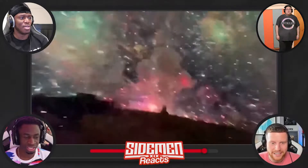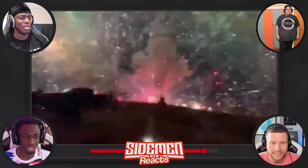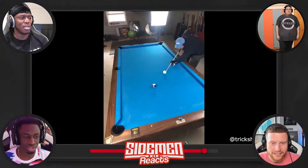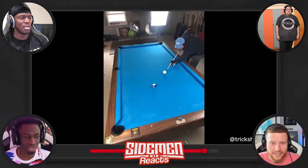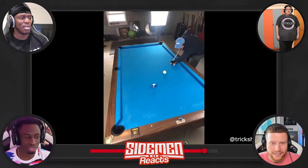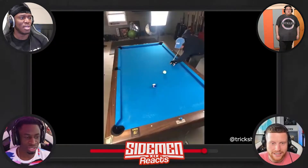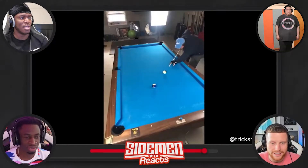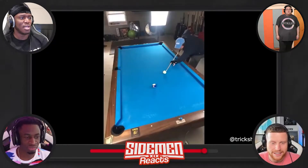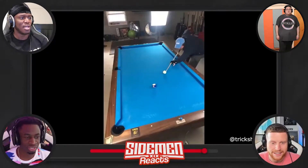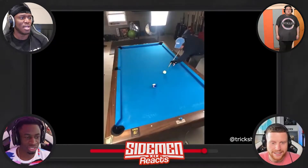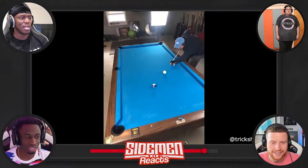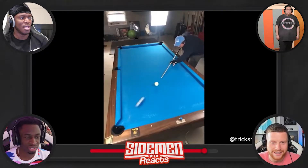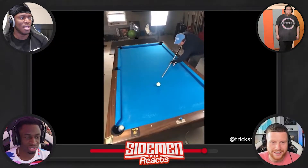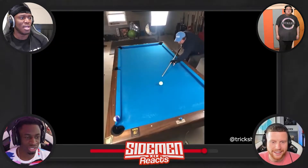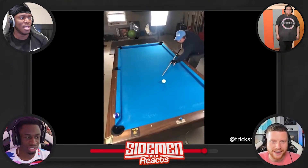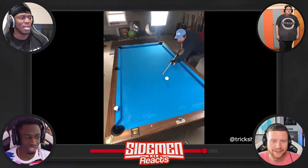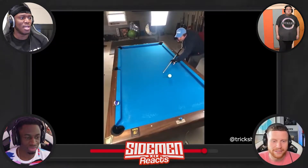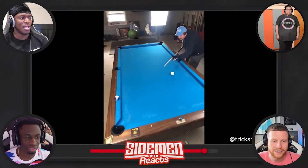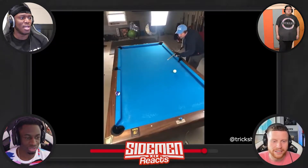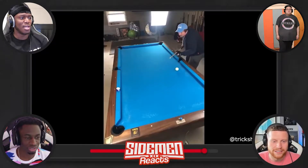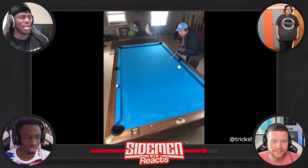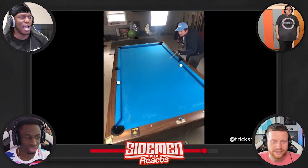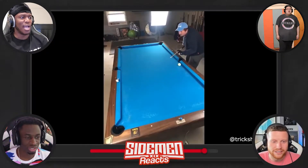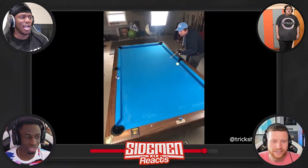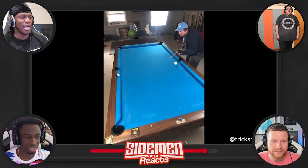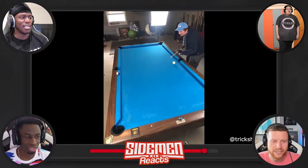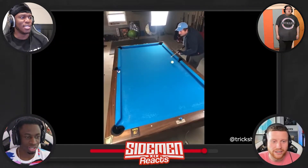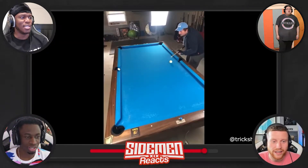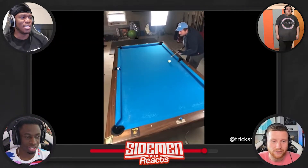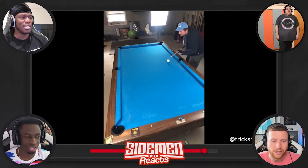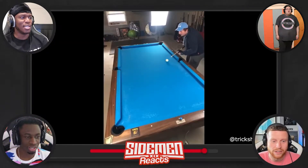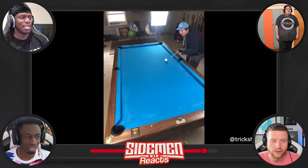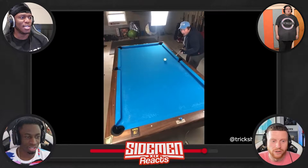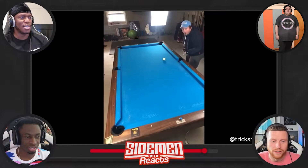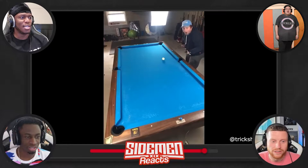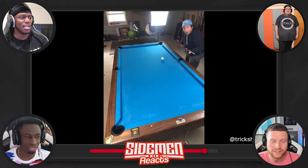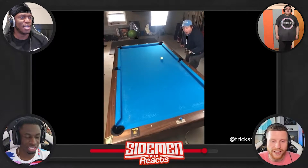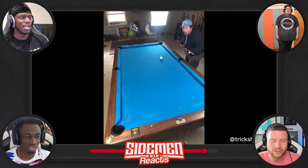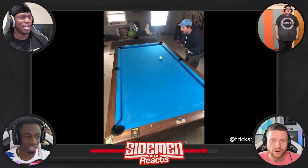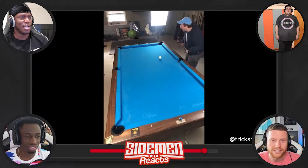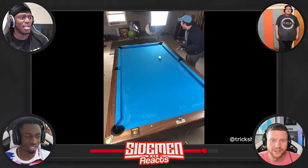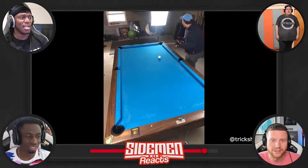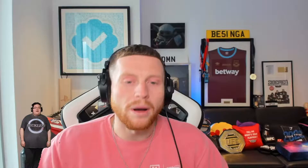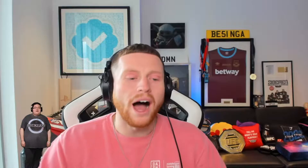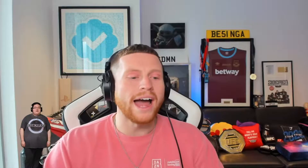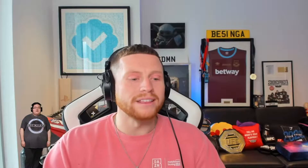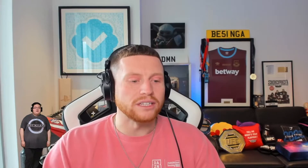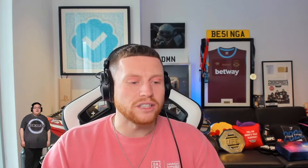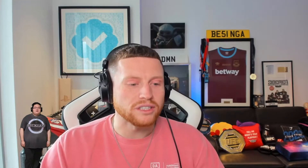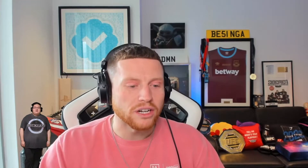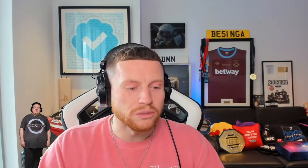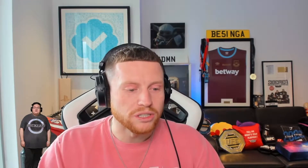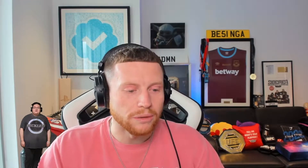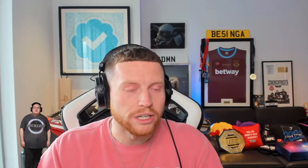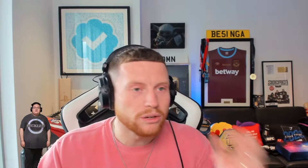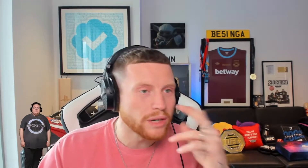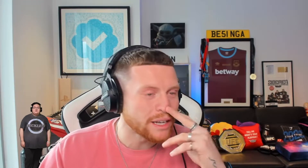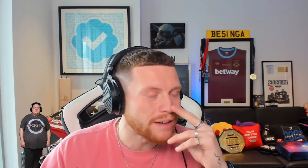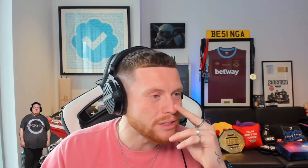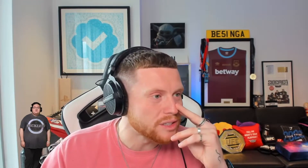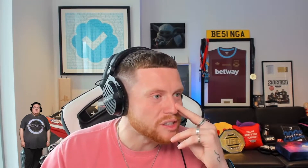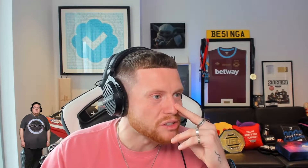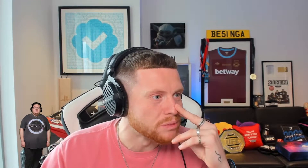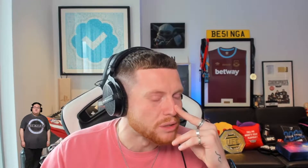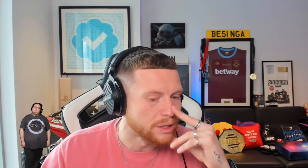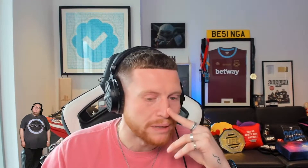Oh my! Is this the try not to laugh, or is this just in the video? I don't think it is. It's just in the video. That's quite cool. That is quite cool. But I had this discussion with someone. Where